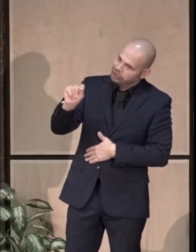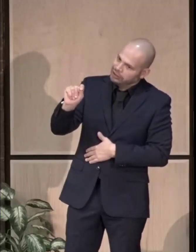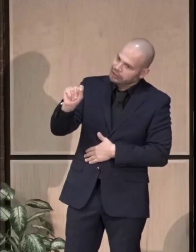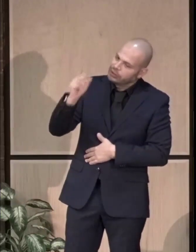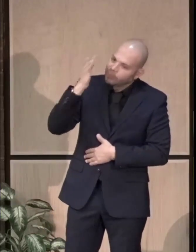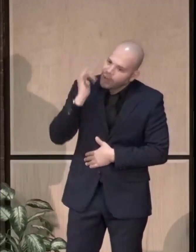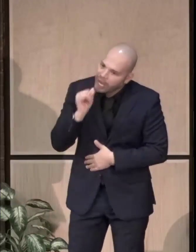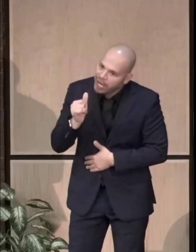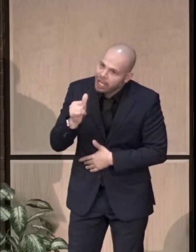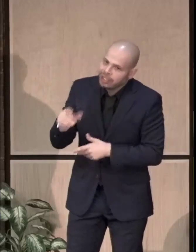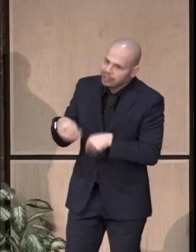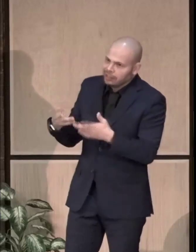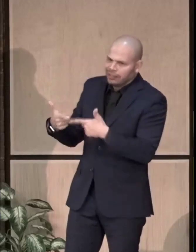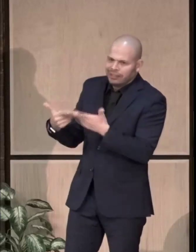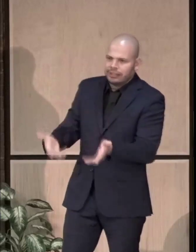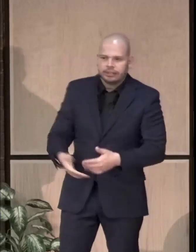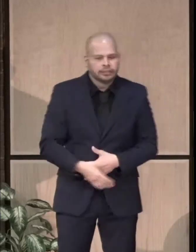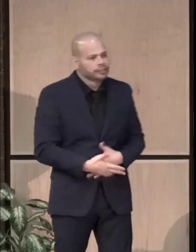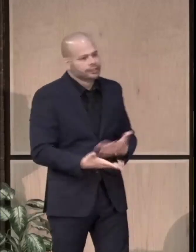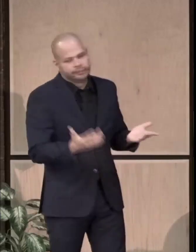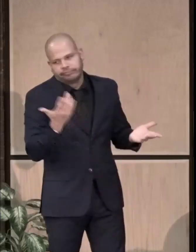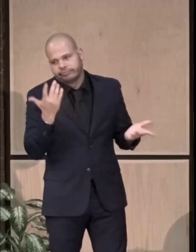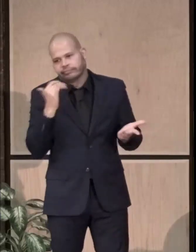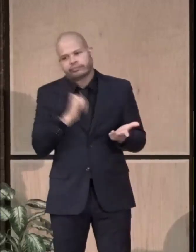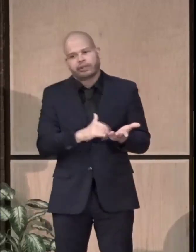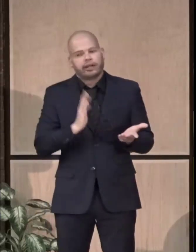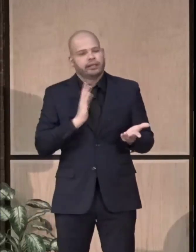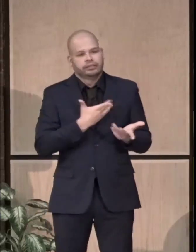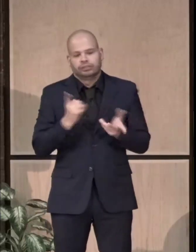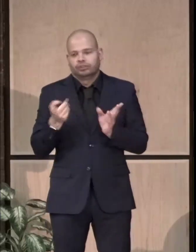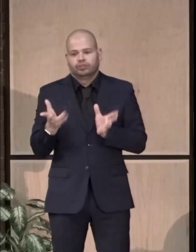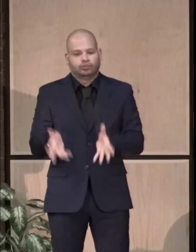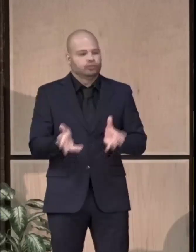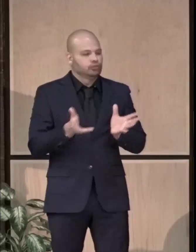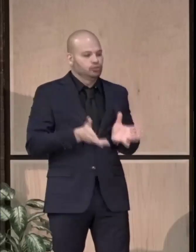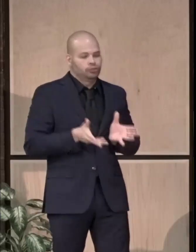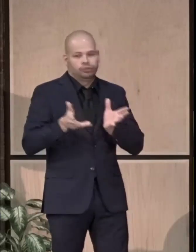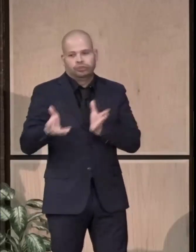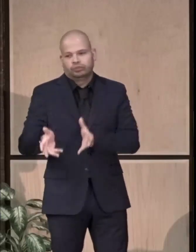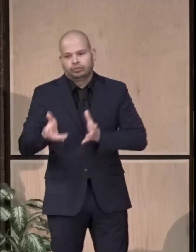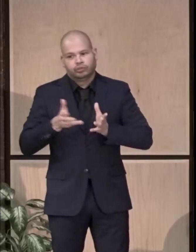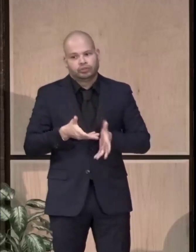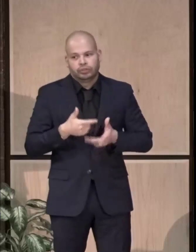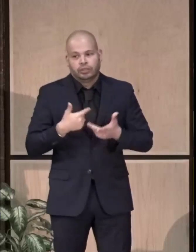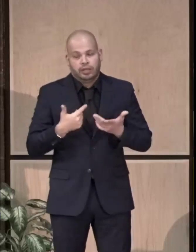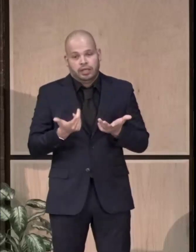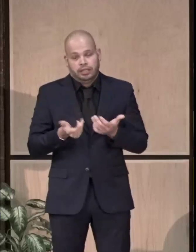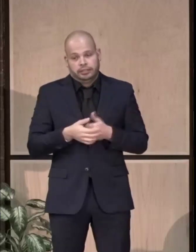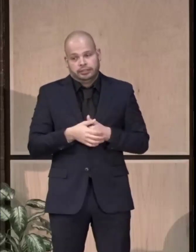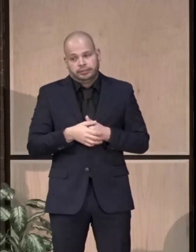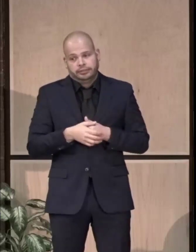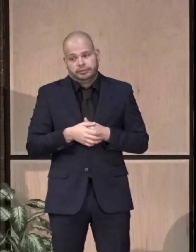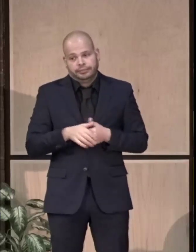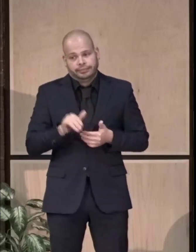It was not part of the conversation. Plus, there actually was no physical assault that occurred back in, and plus it was outside of their